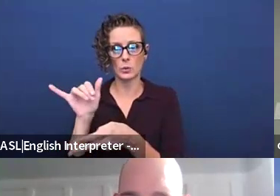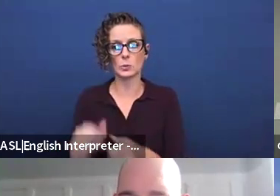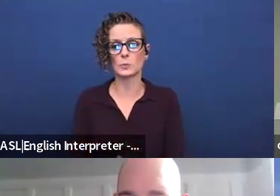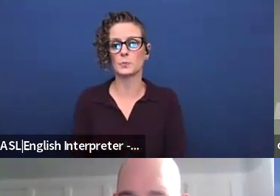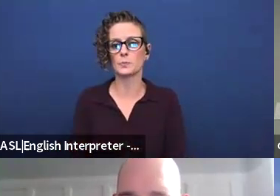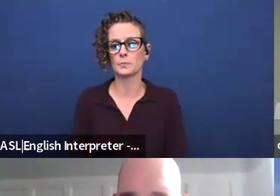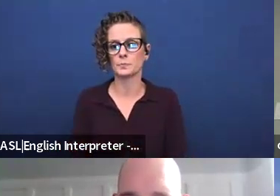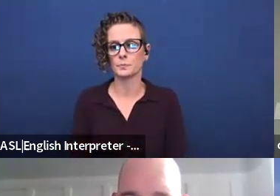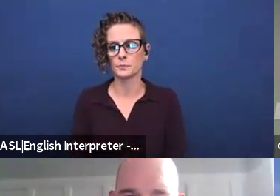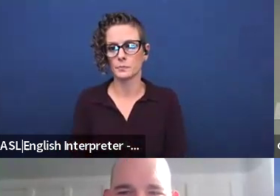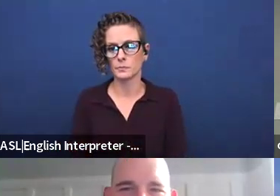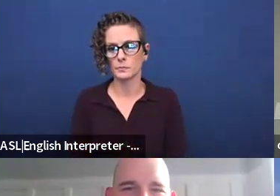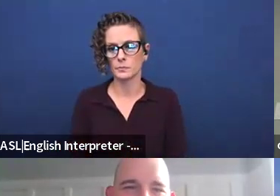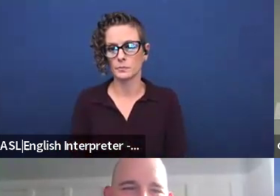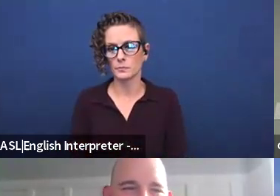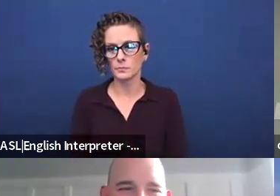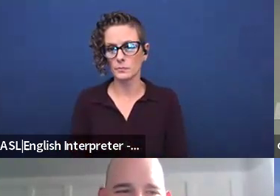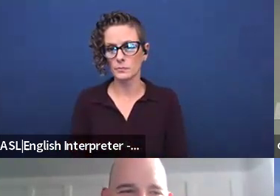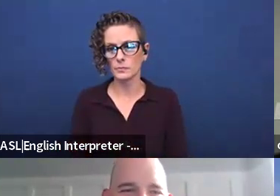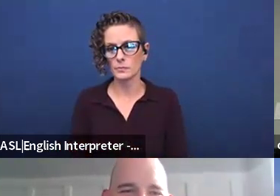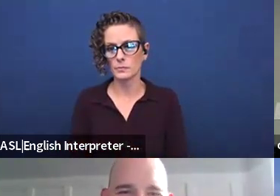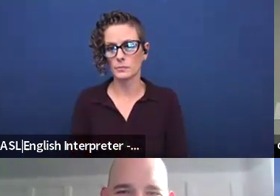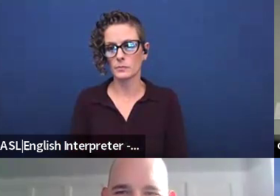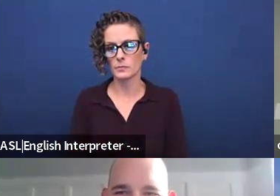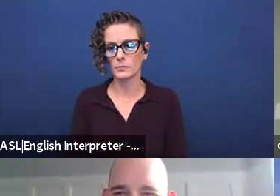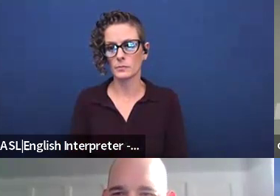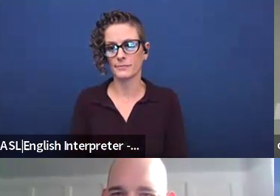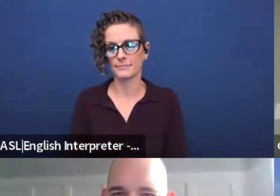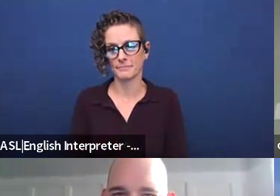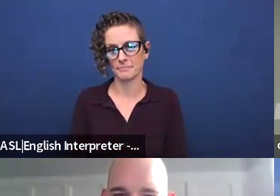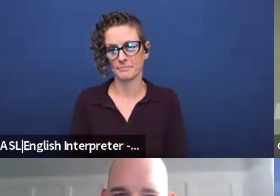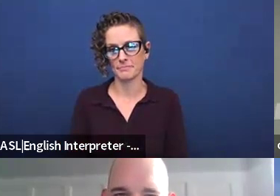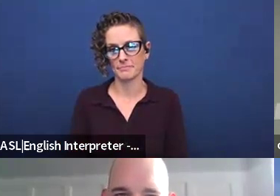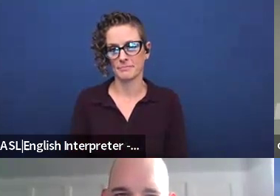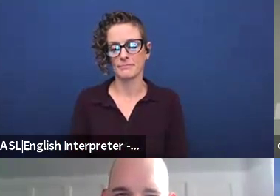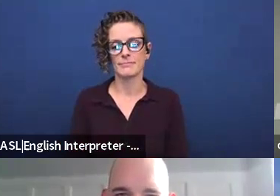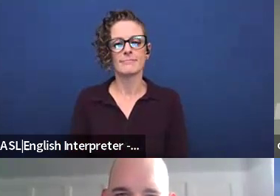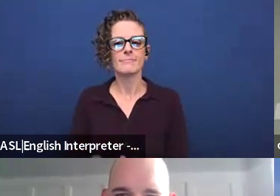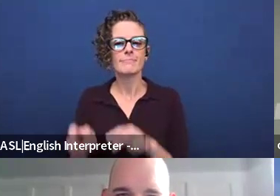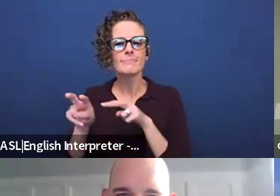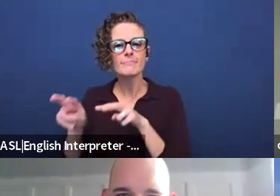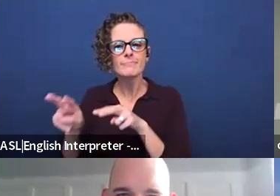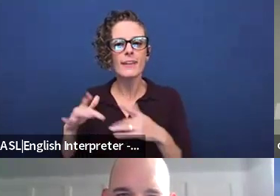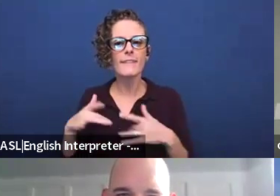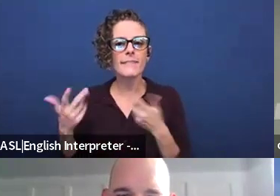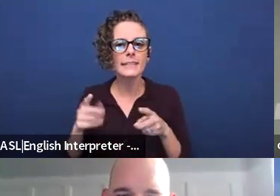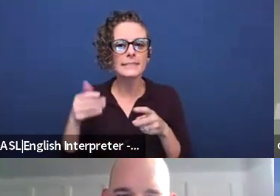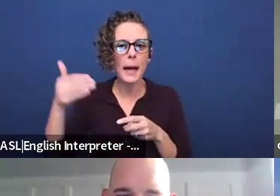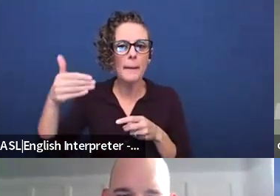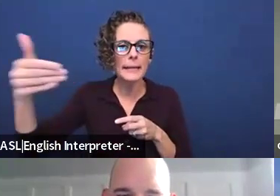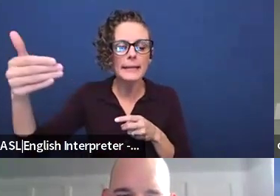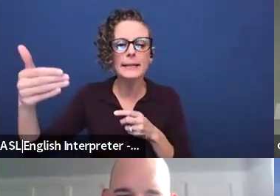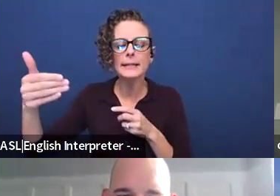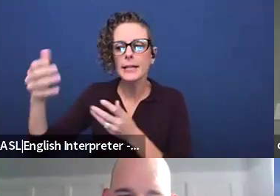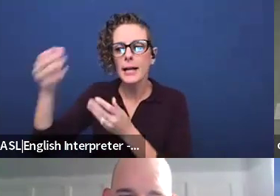right now, so that if you guys are curious about events that are happening, that you guys can stay informed and and have you